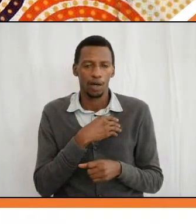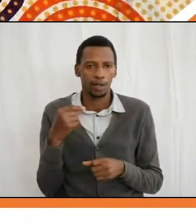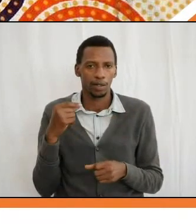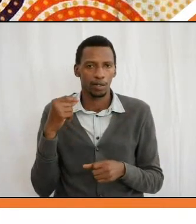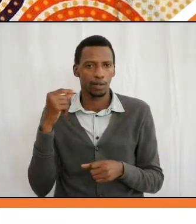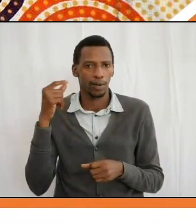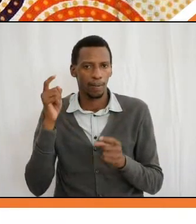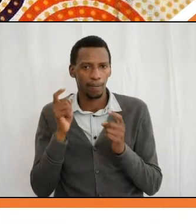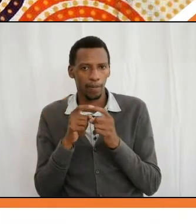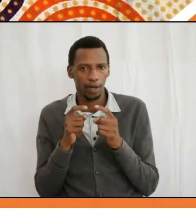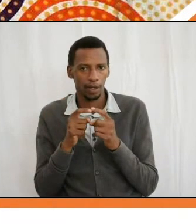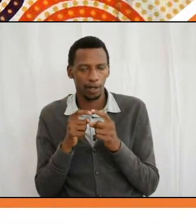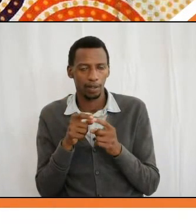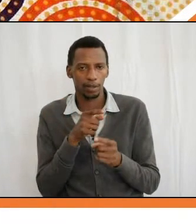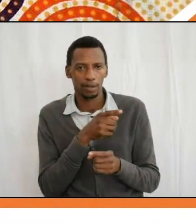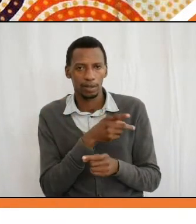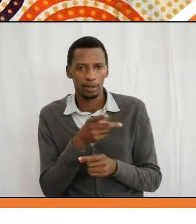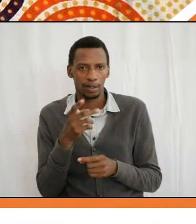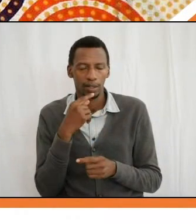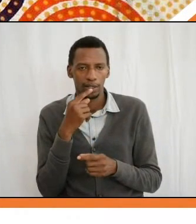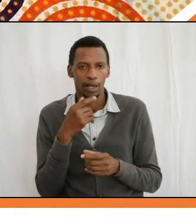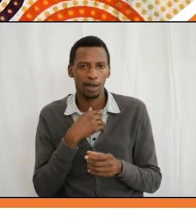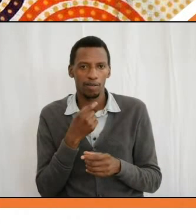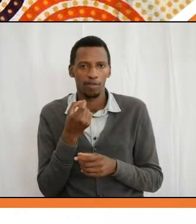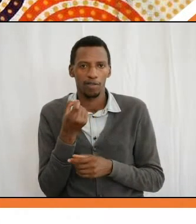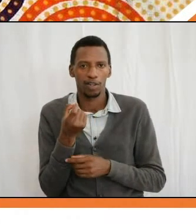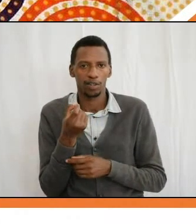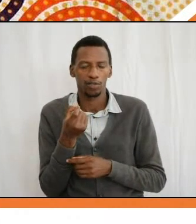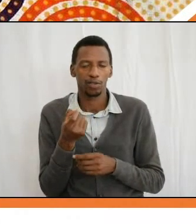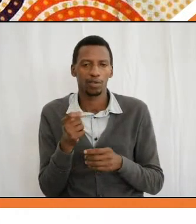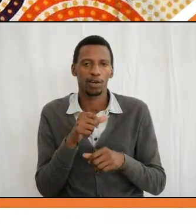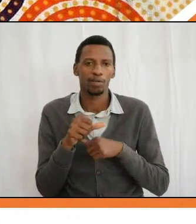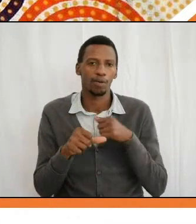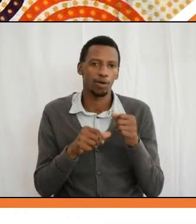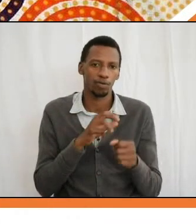are regarded as having little to do with religion.